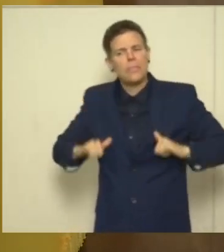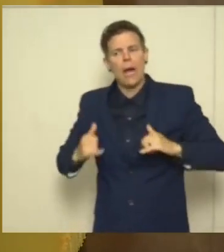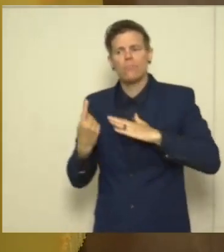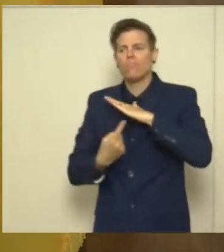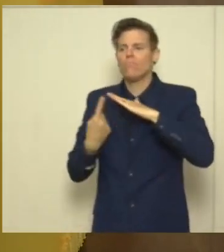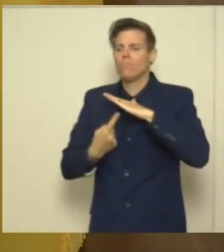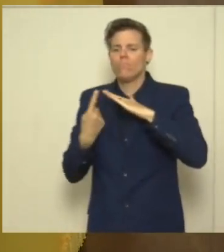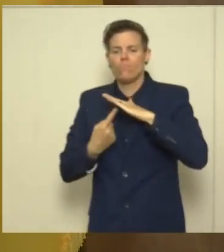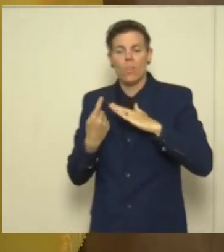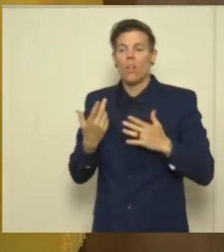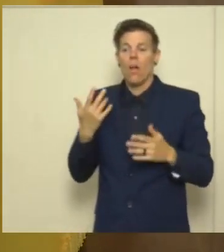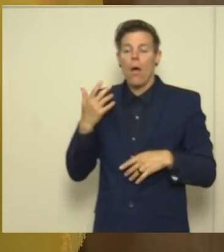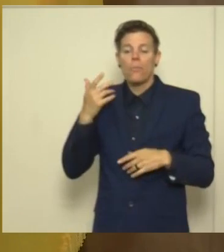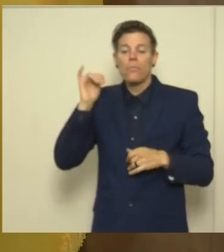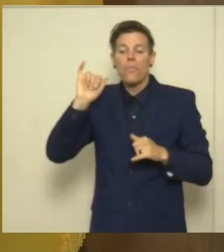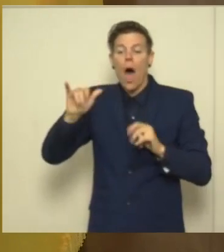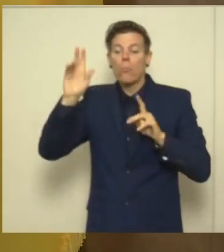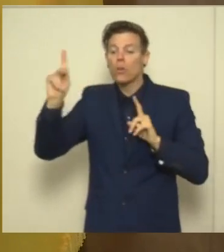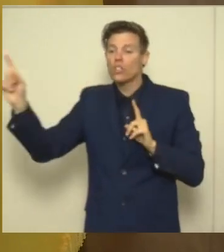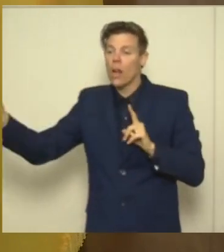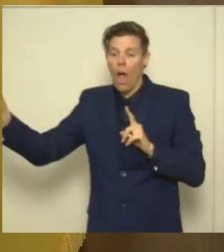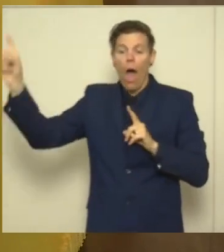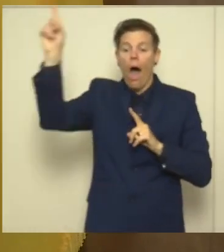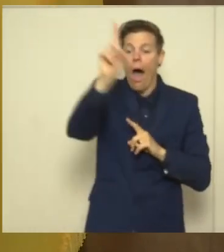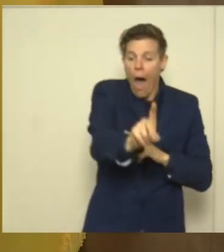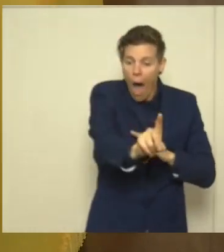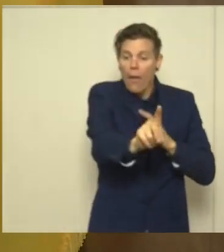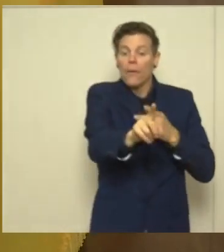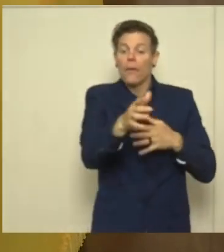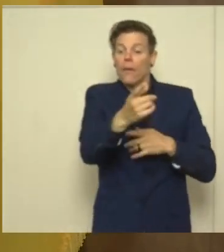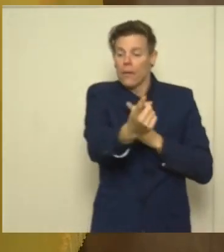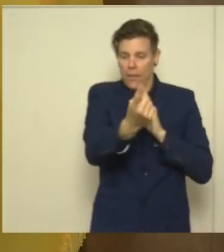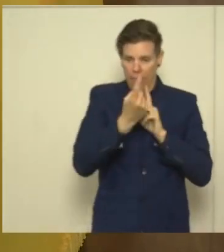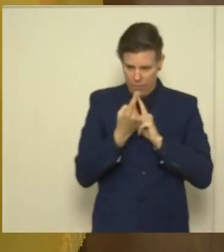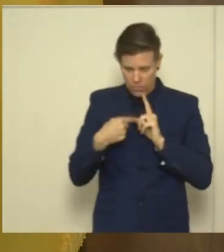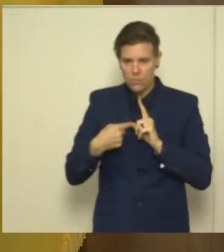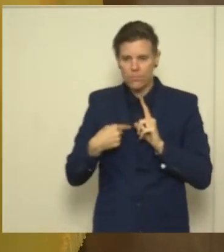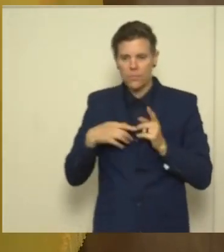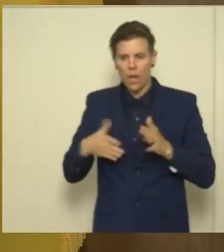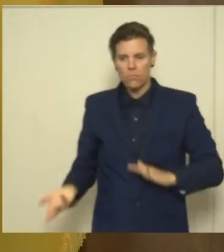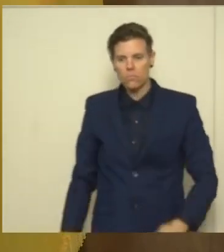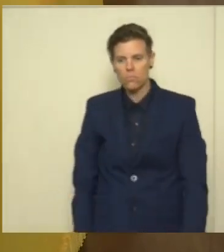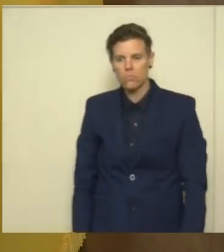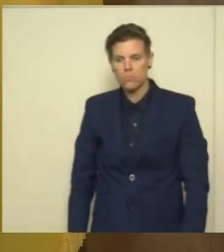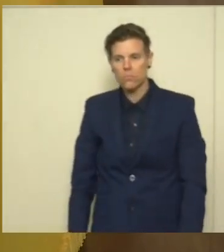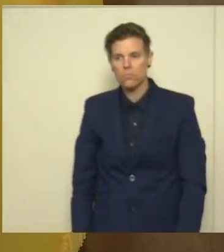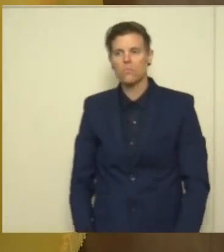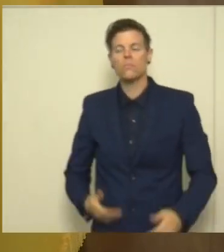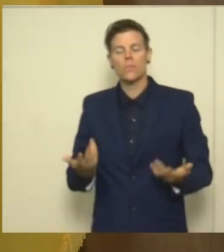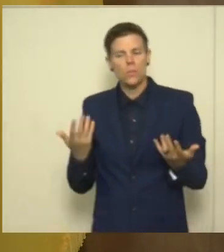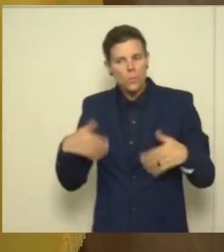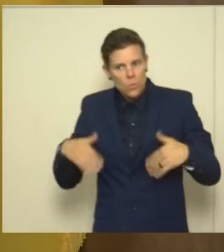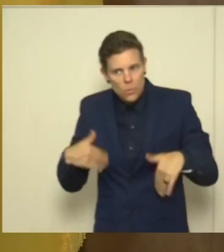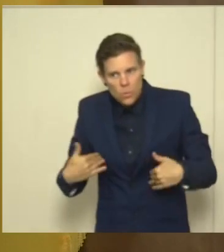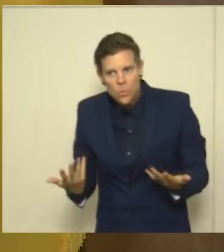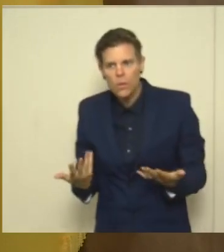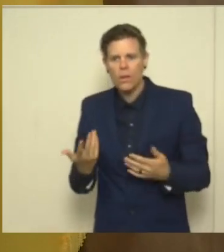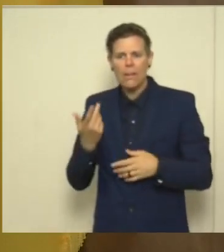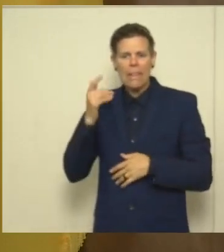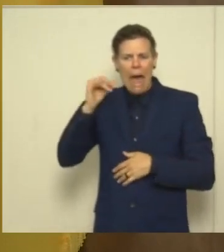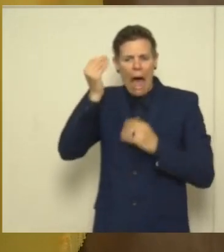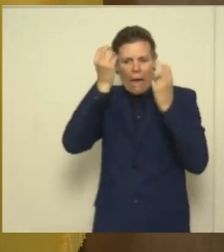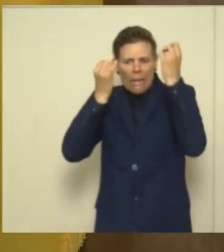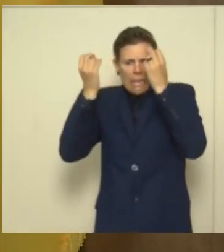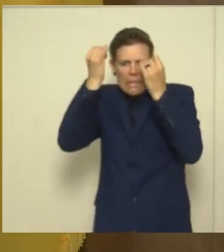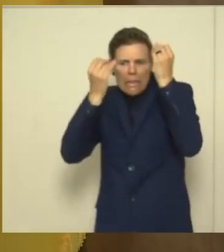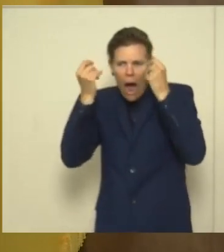go, that can happen. Look no further than some of the super spreader events around the country. I